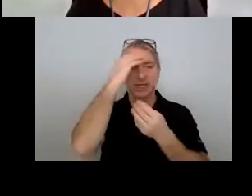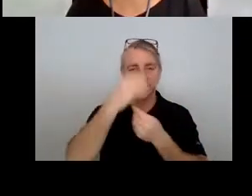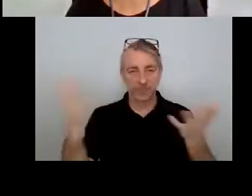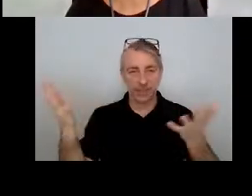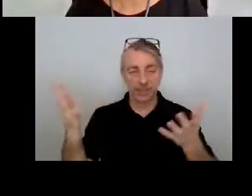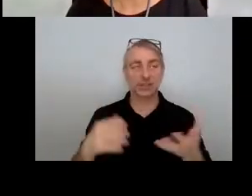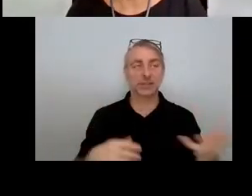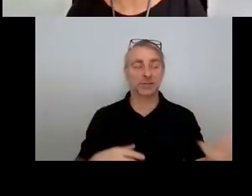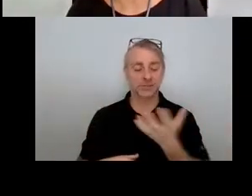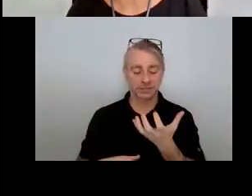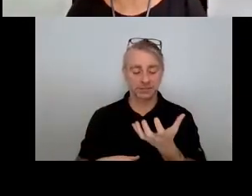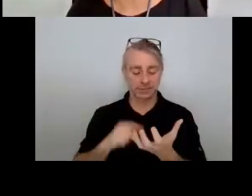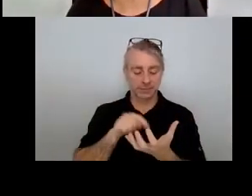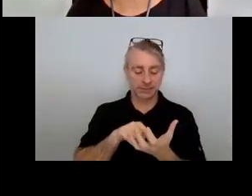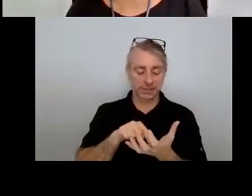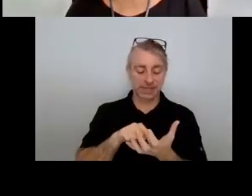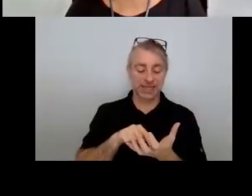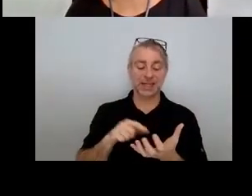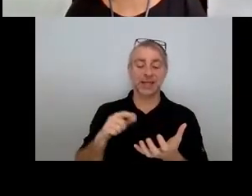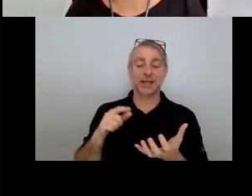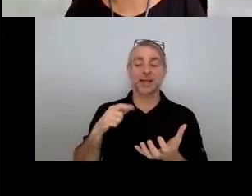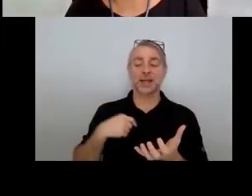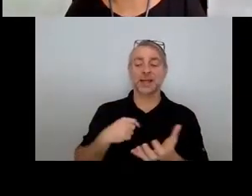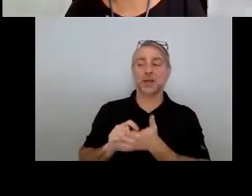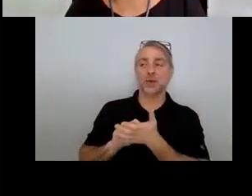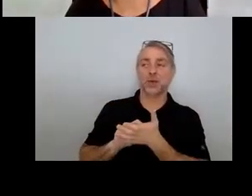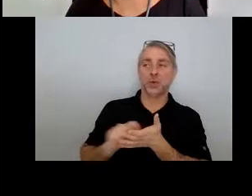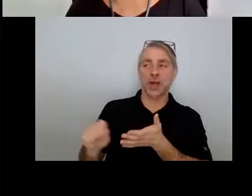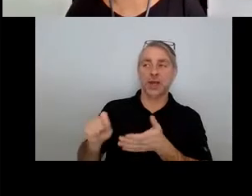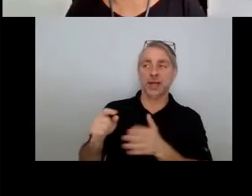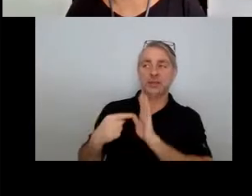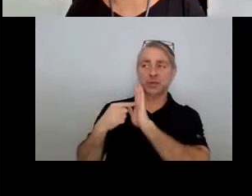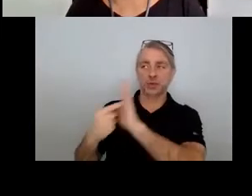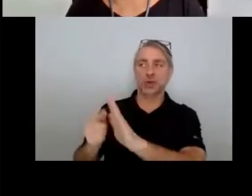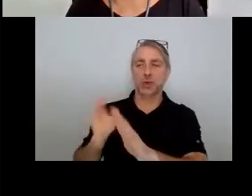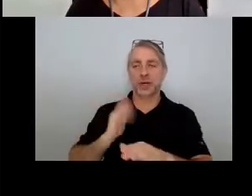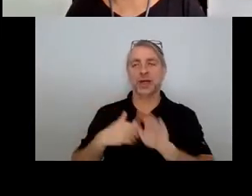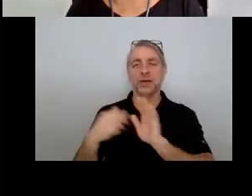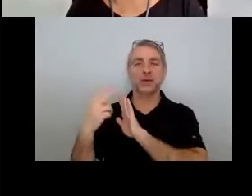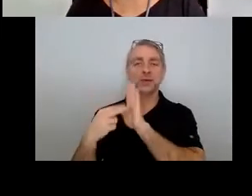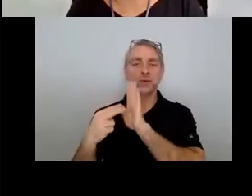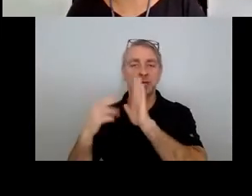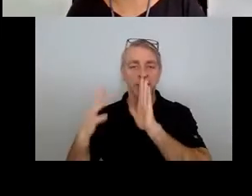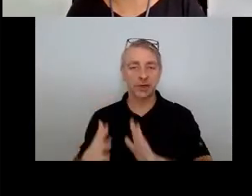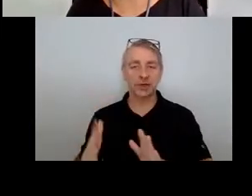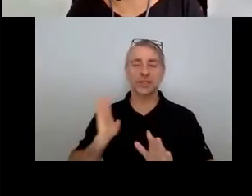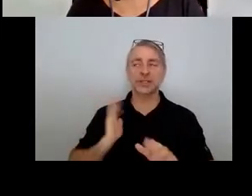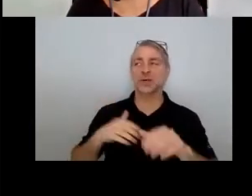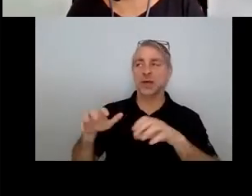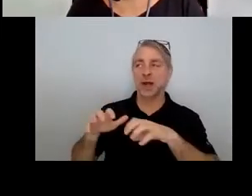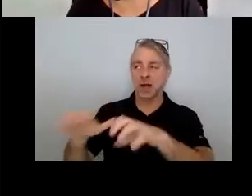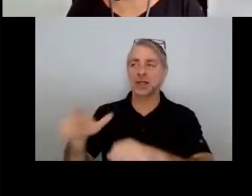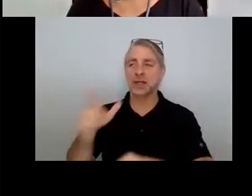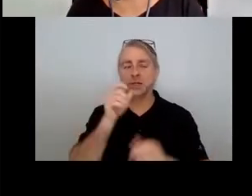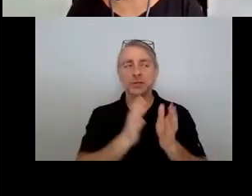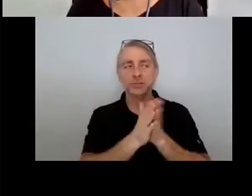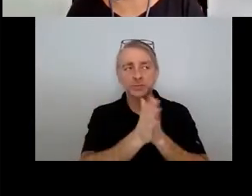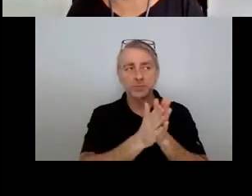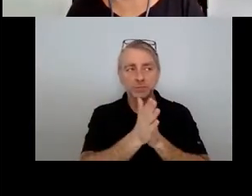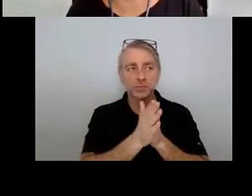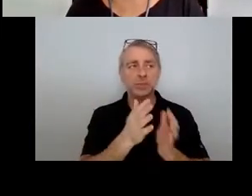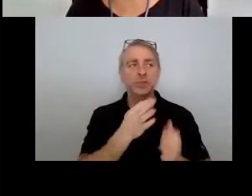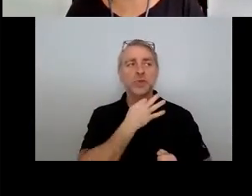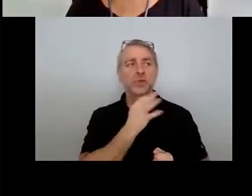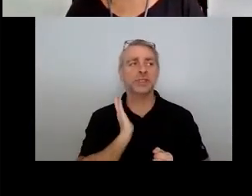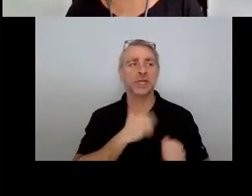give our audience and the stakeholders interested in our systematic review and